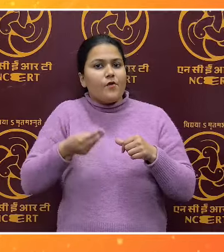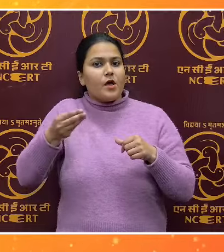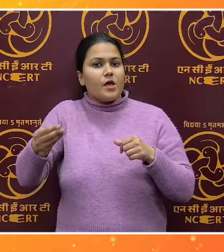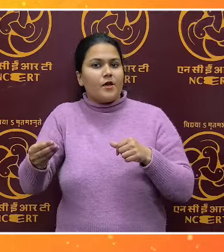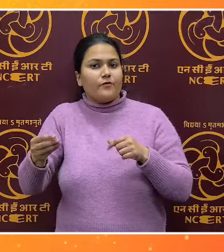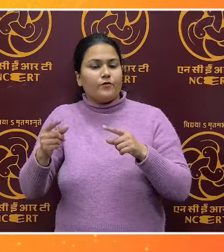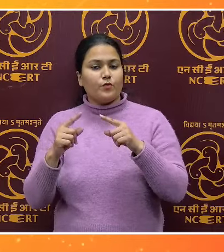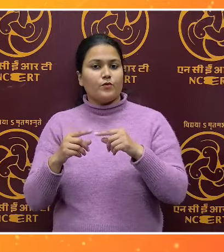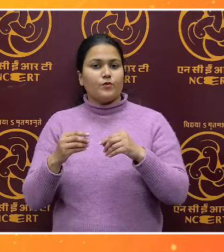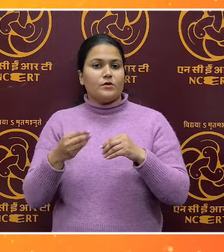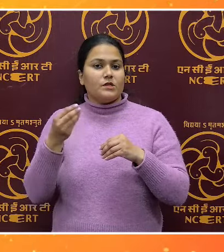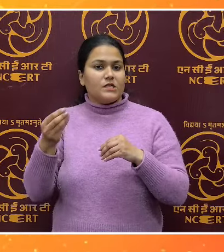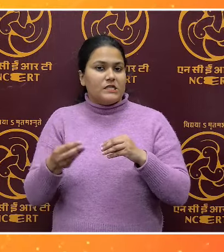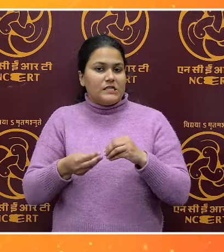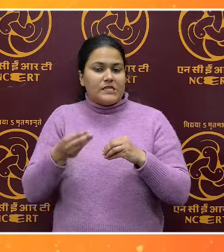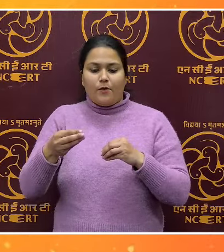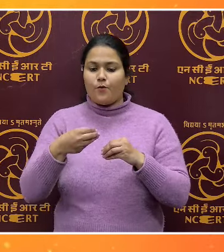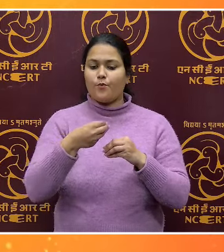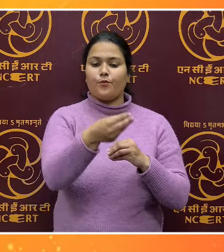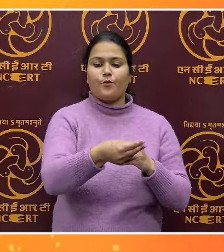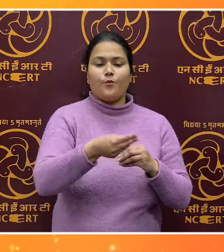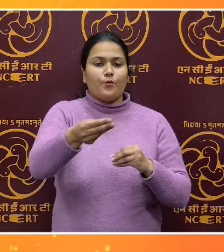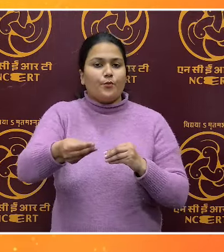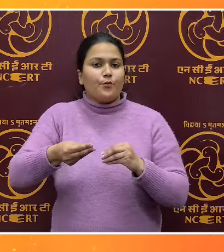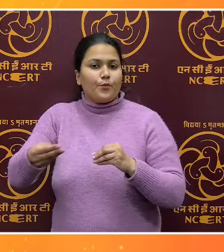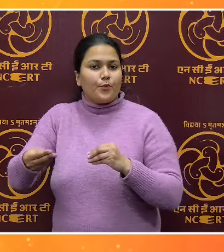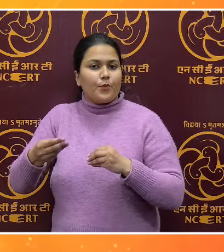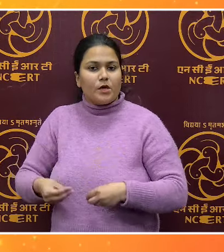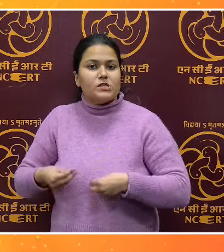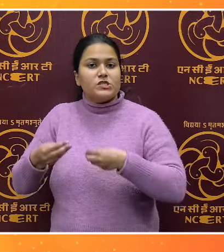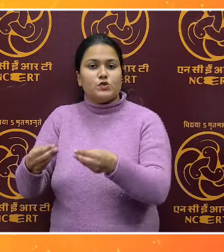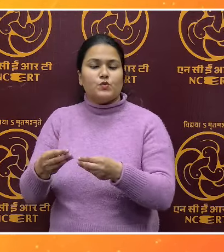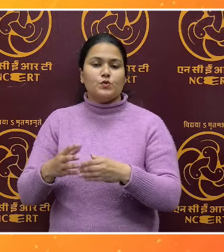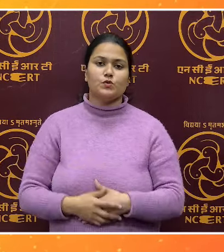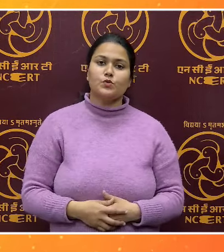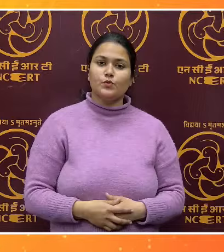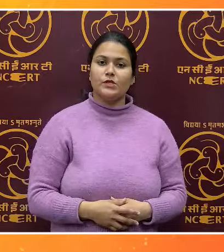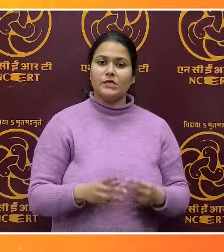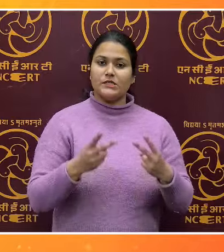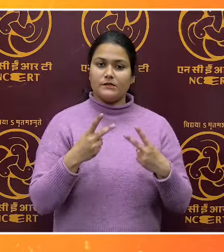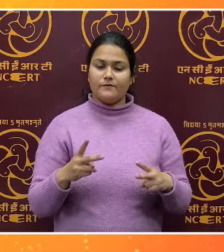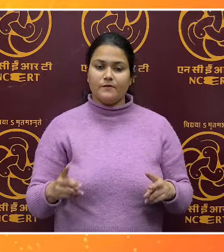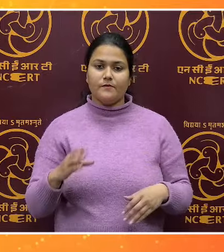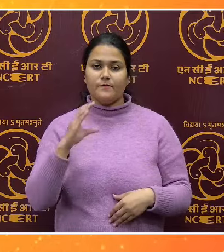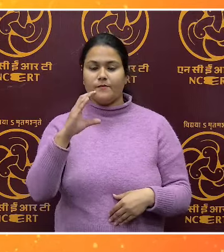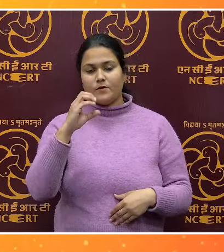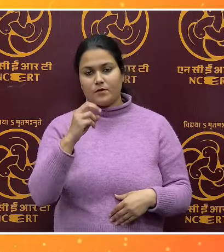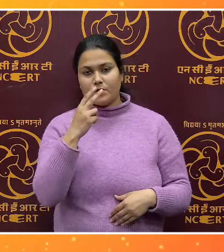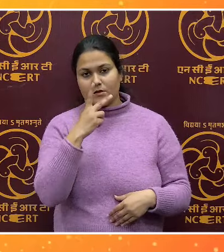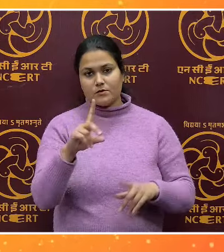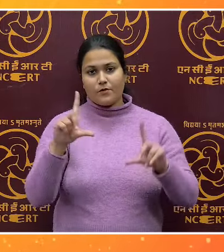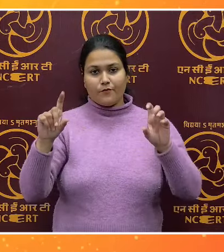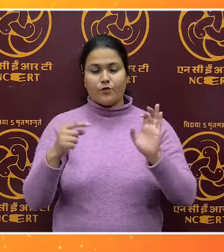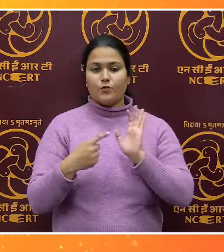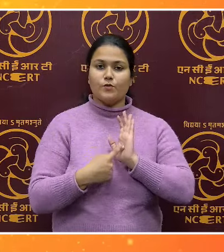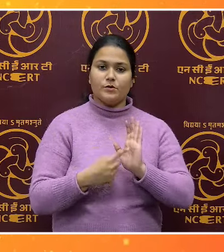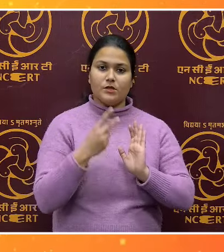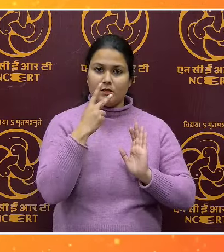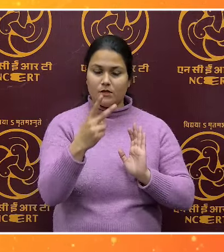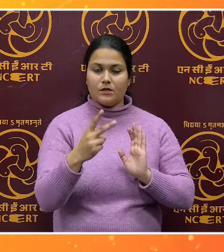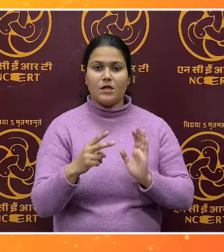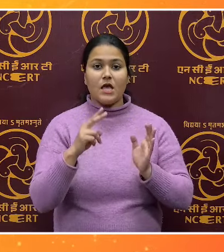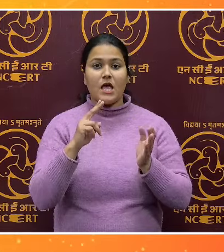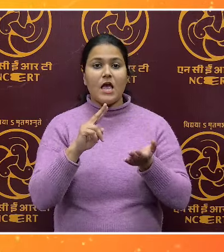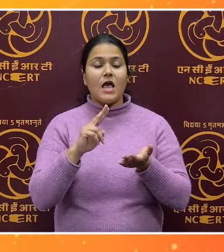referred as ligand. Like here we can say that in case of whatever we are seeing on the screen right now,